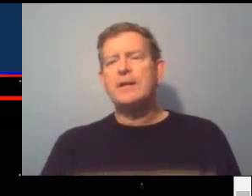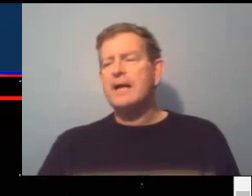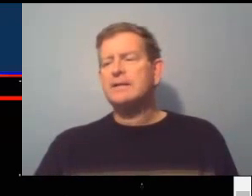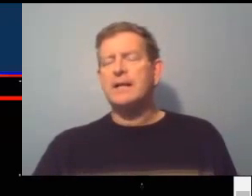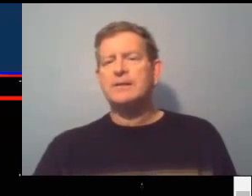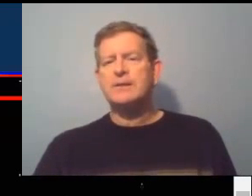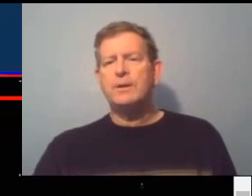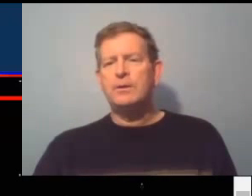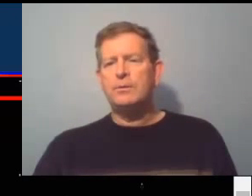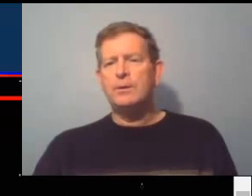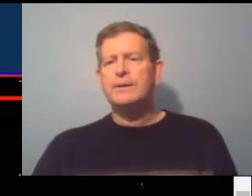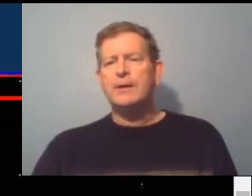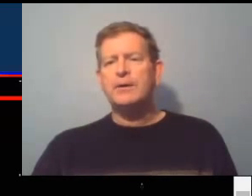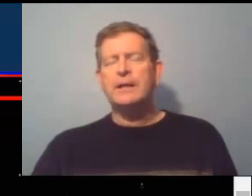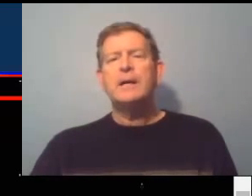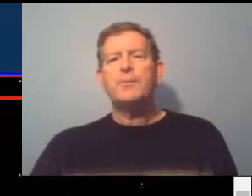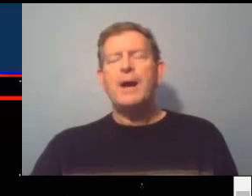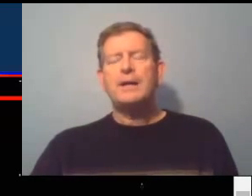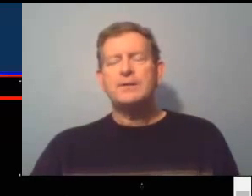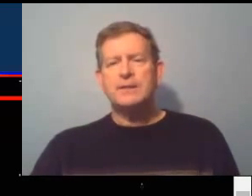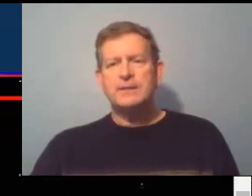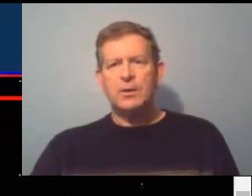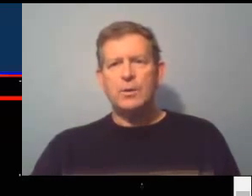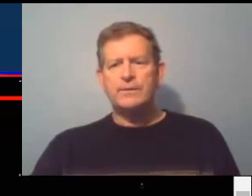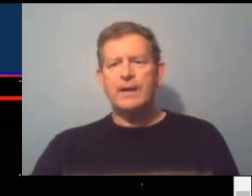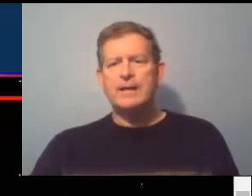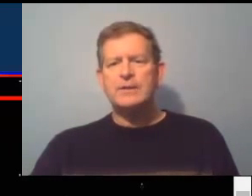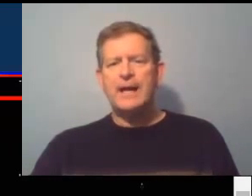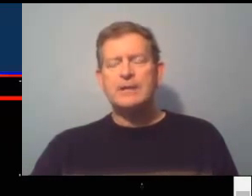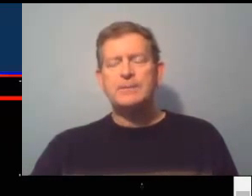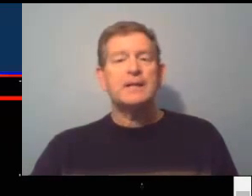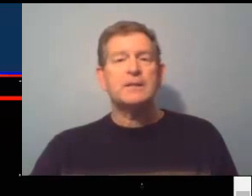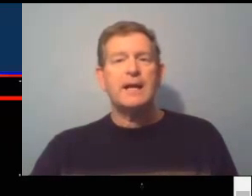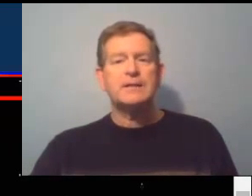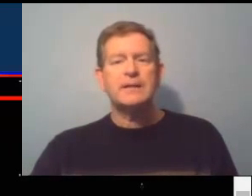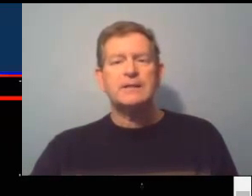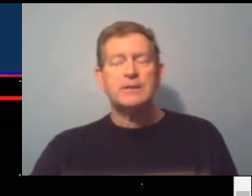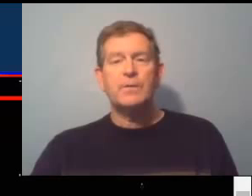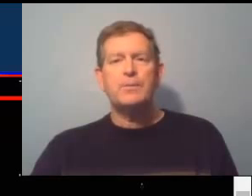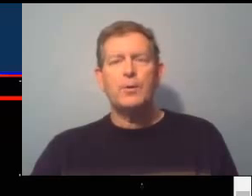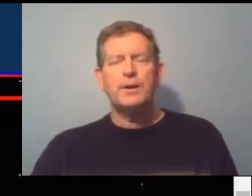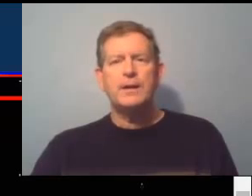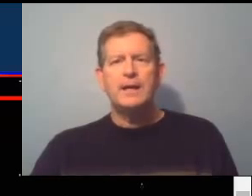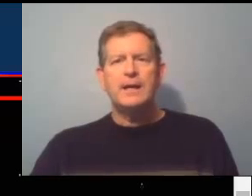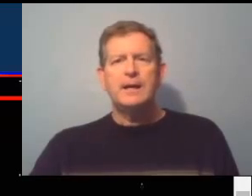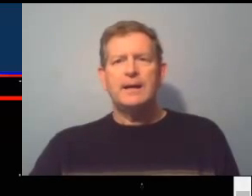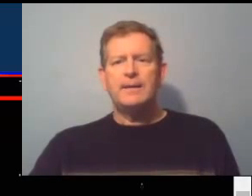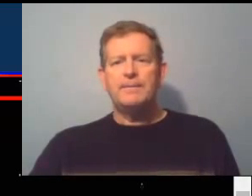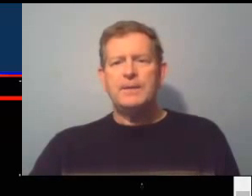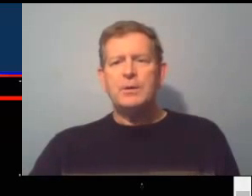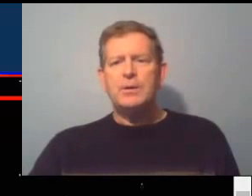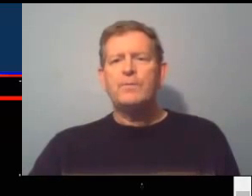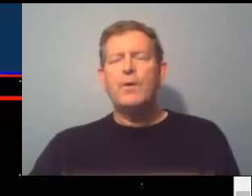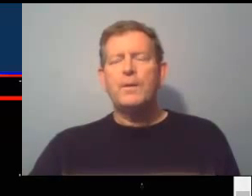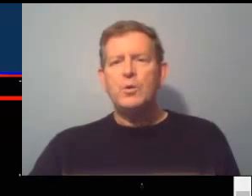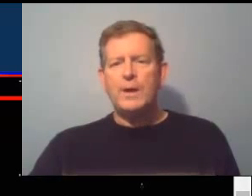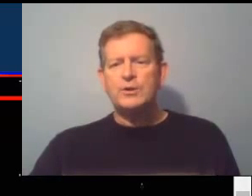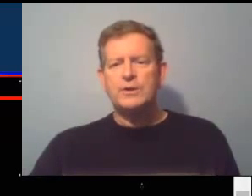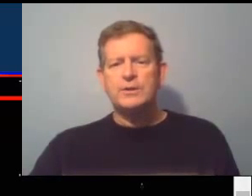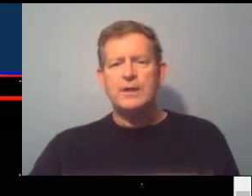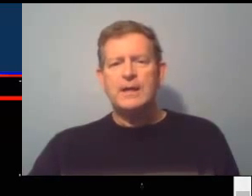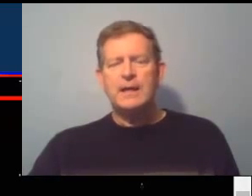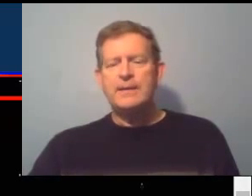the next to last lesson, you undoubtedly practice this in the course of the last class, but the next to last lesson is very important. You're